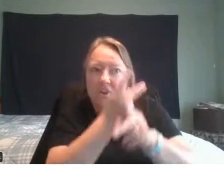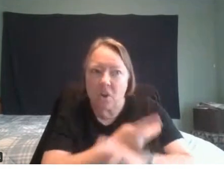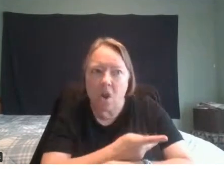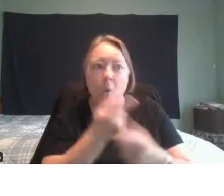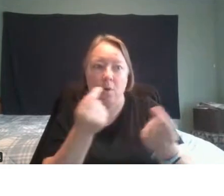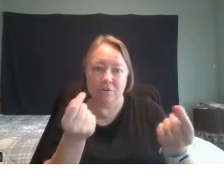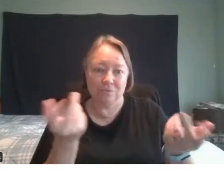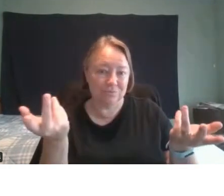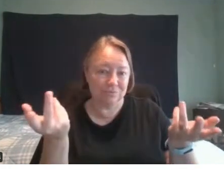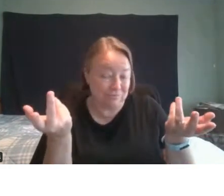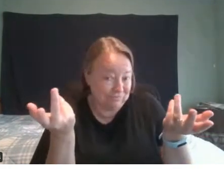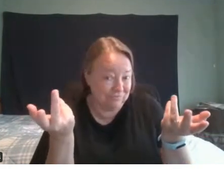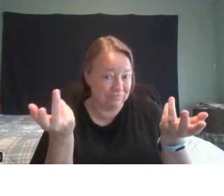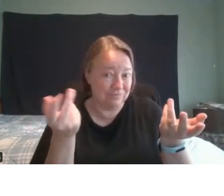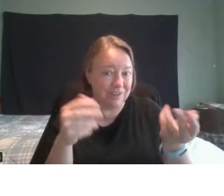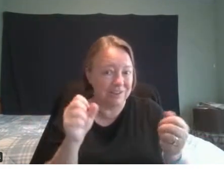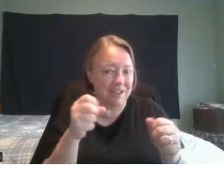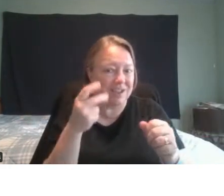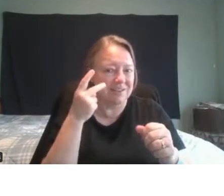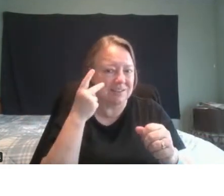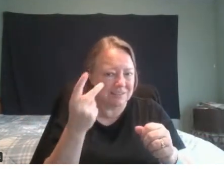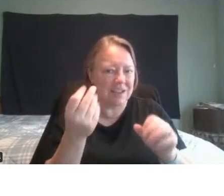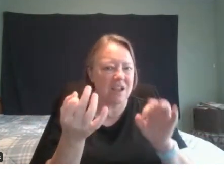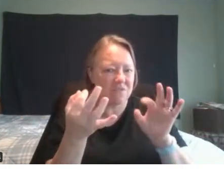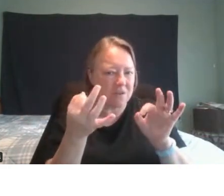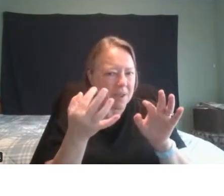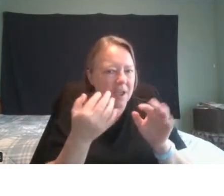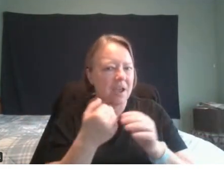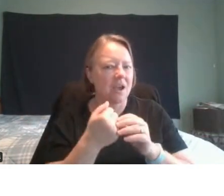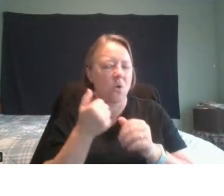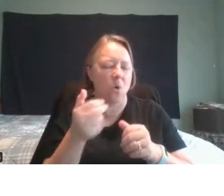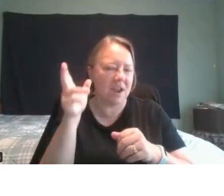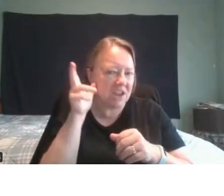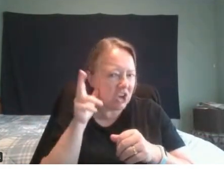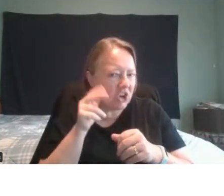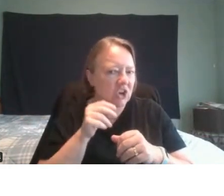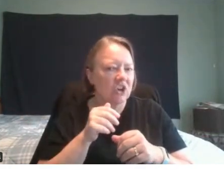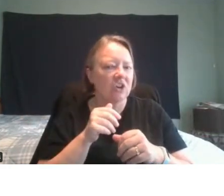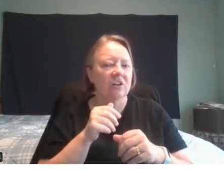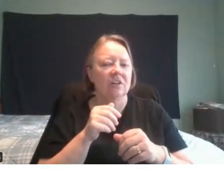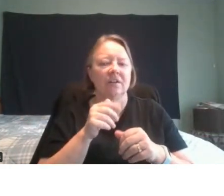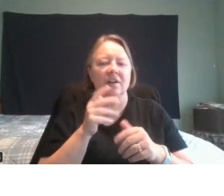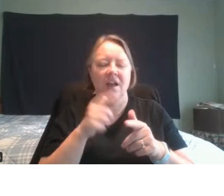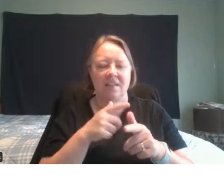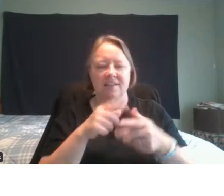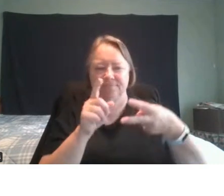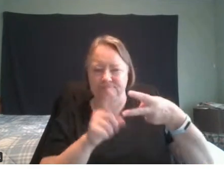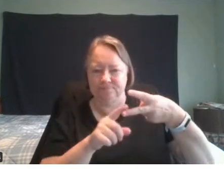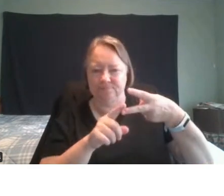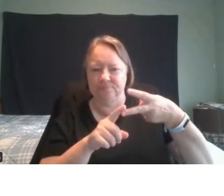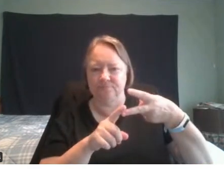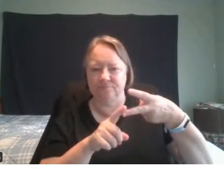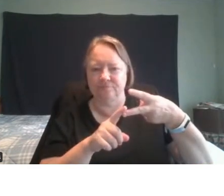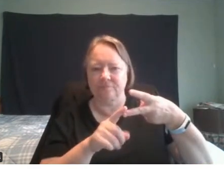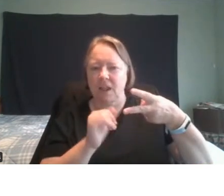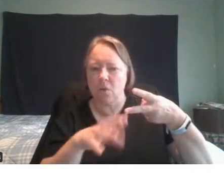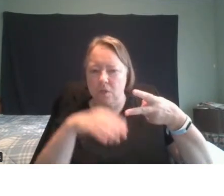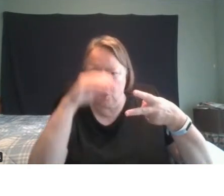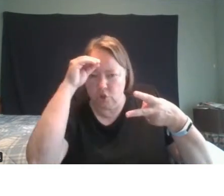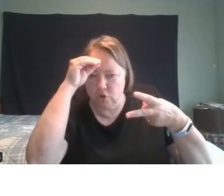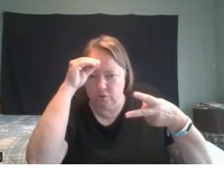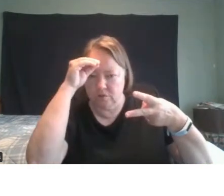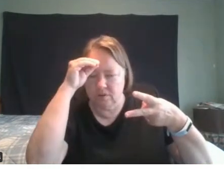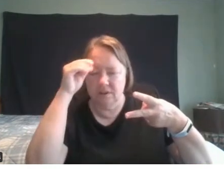they can see the feedback or hear it. And then the second way they learn is by looking at